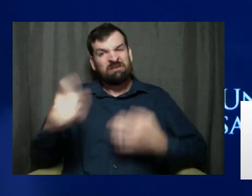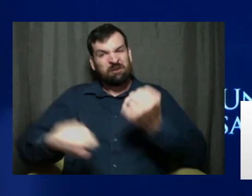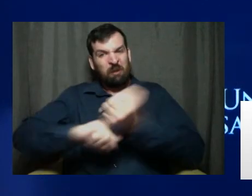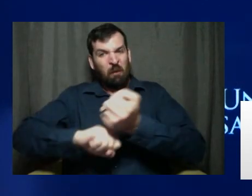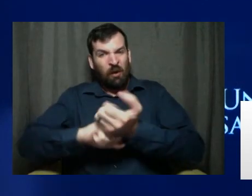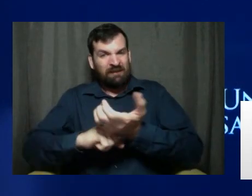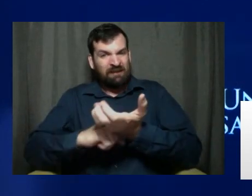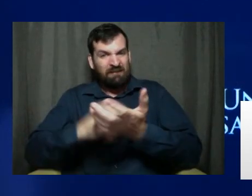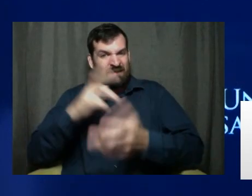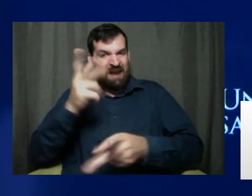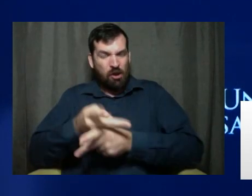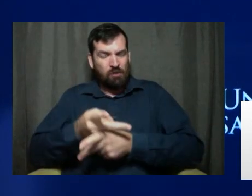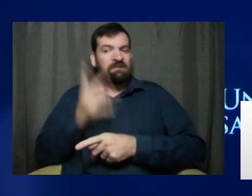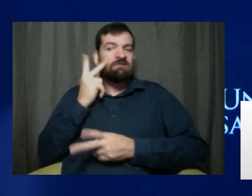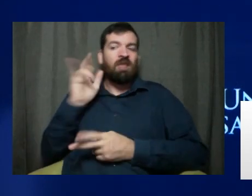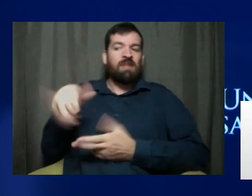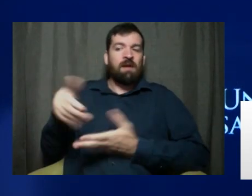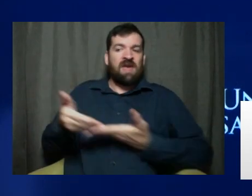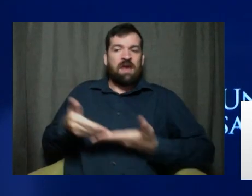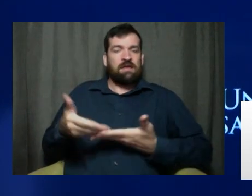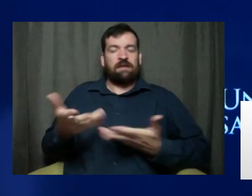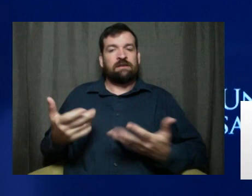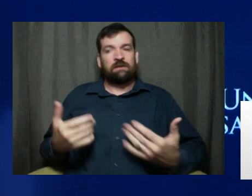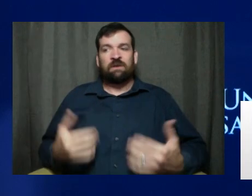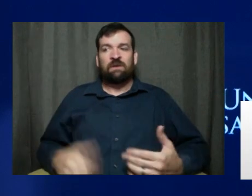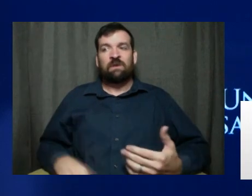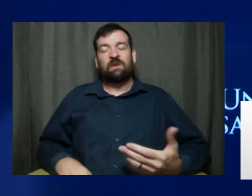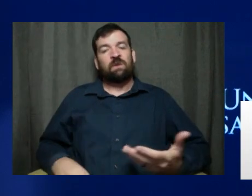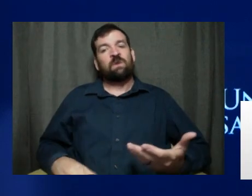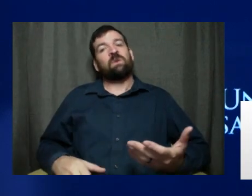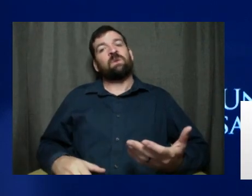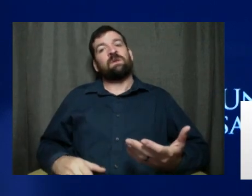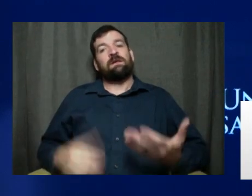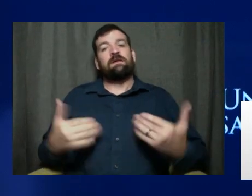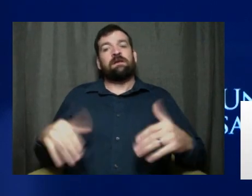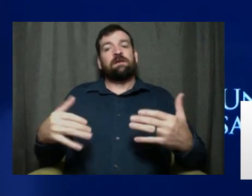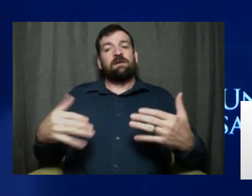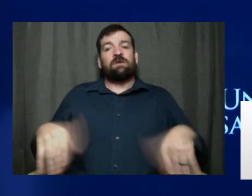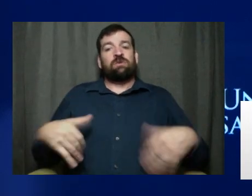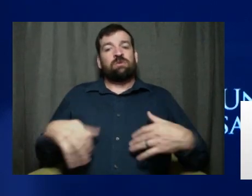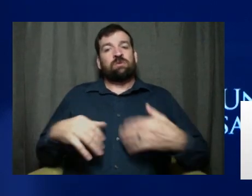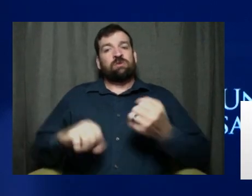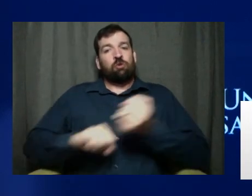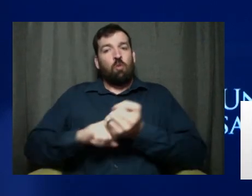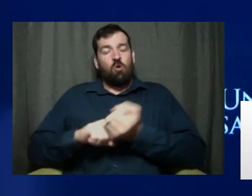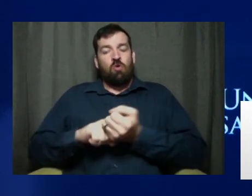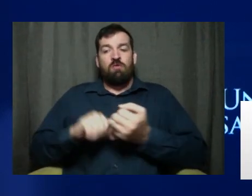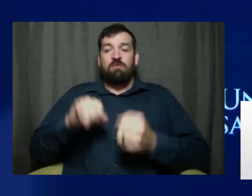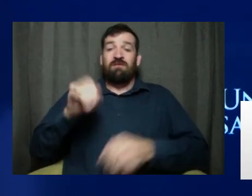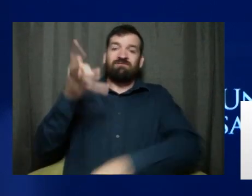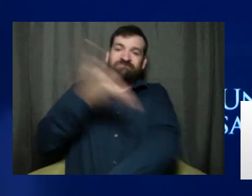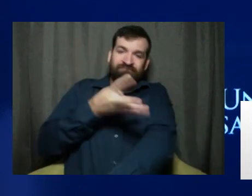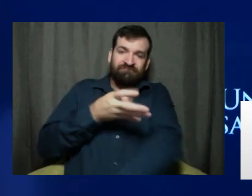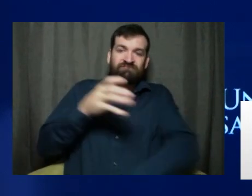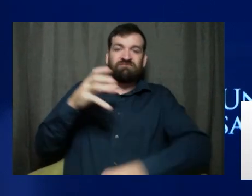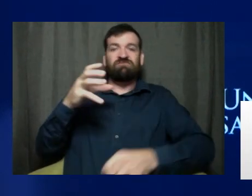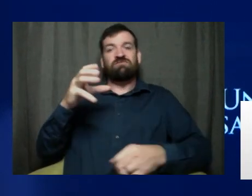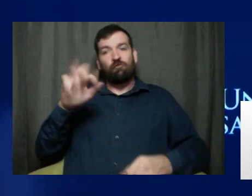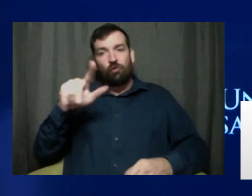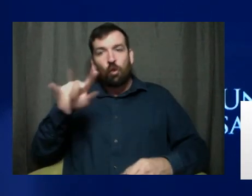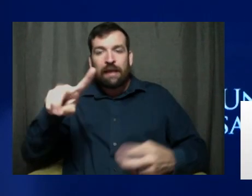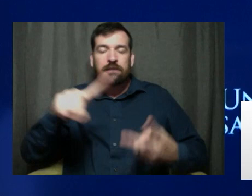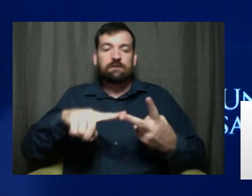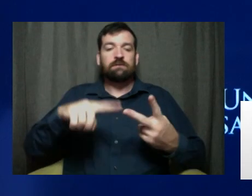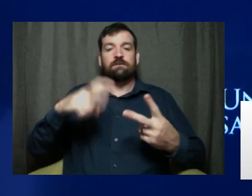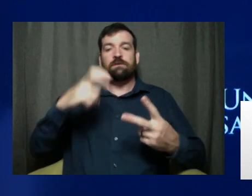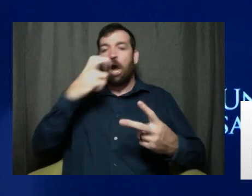there for that little baby, it's supportive care through, so it's a lot of IV fluids and it's oxygen support and a lot of